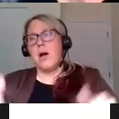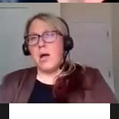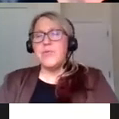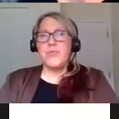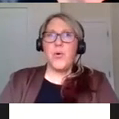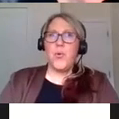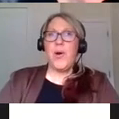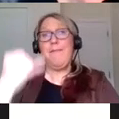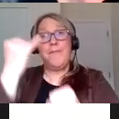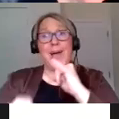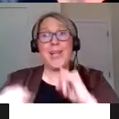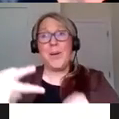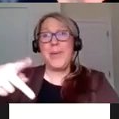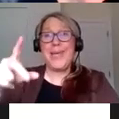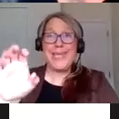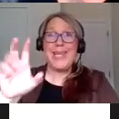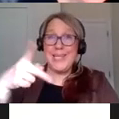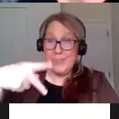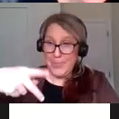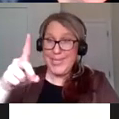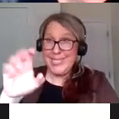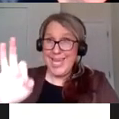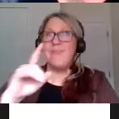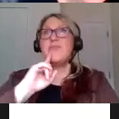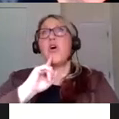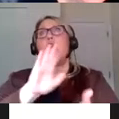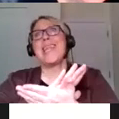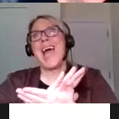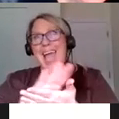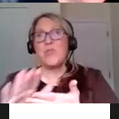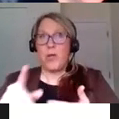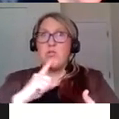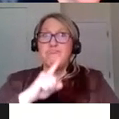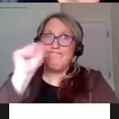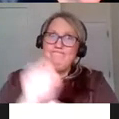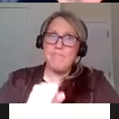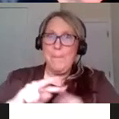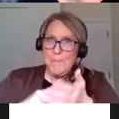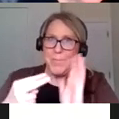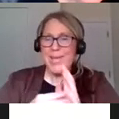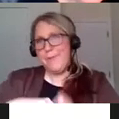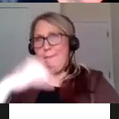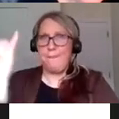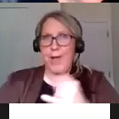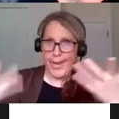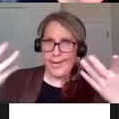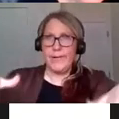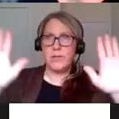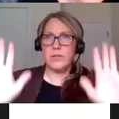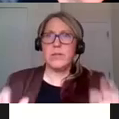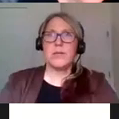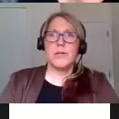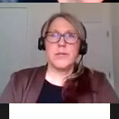PDFs are nice when they say they're really final. Yeah. That's all. Yes. You know, No, that just shows that I am the thorn